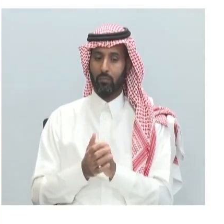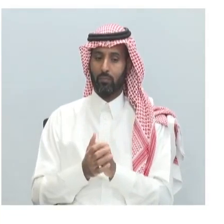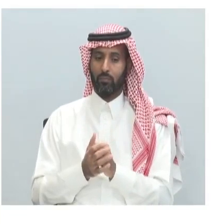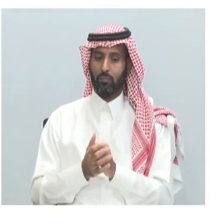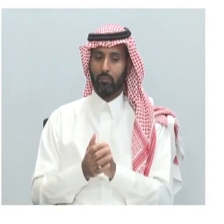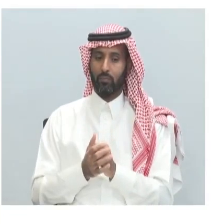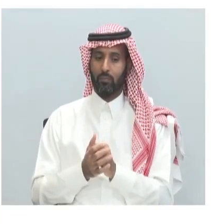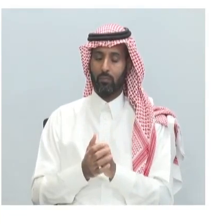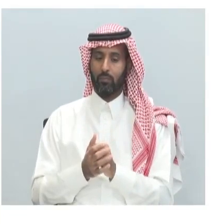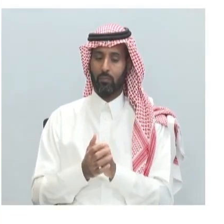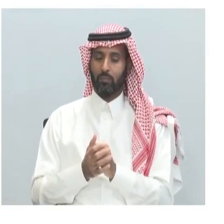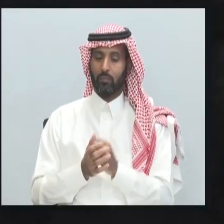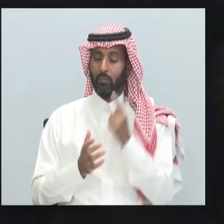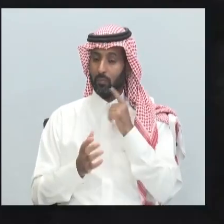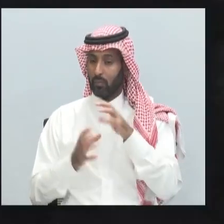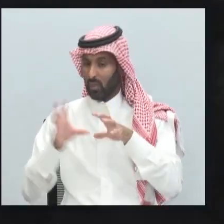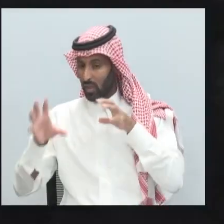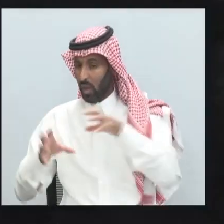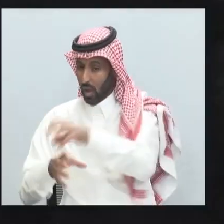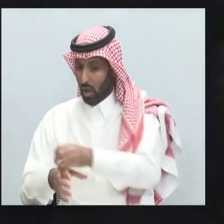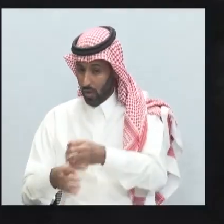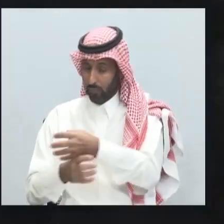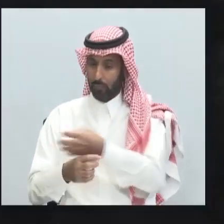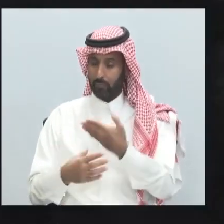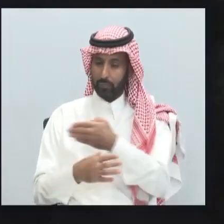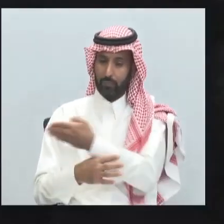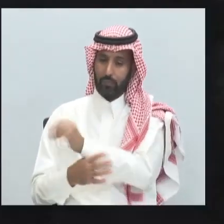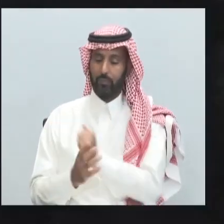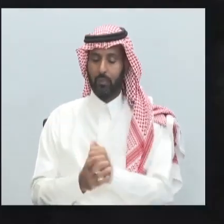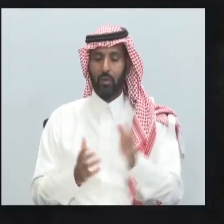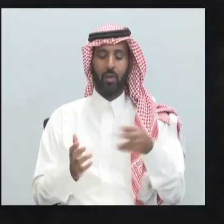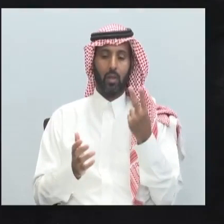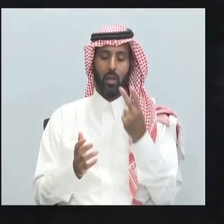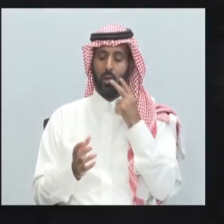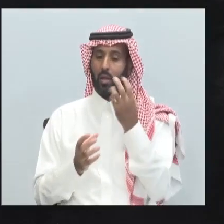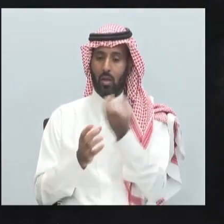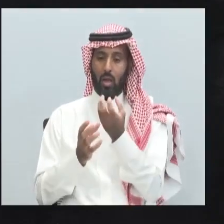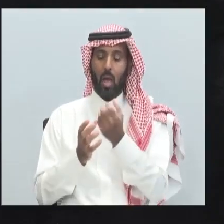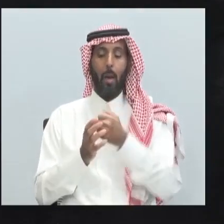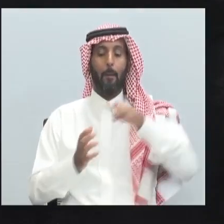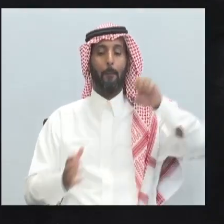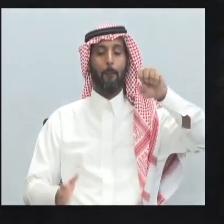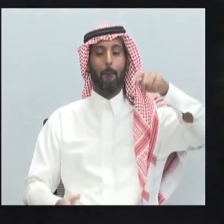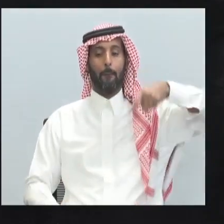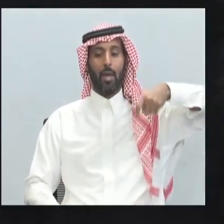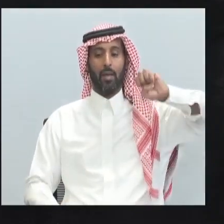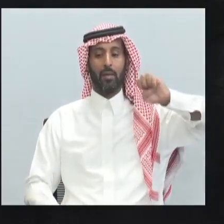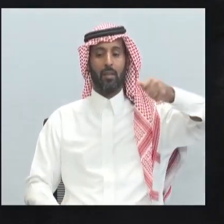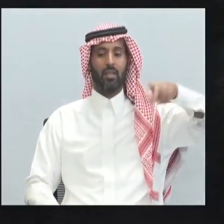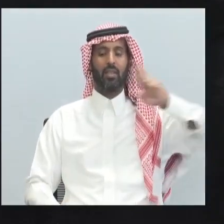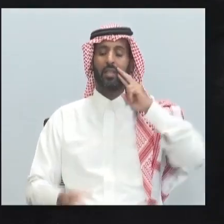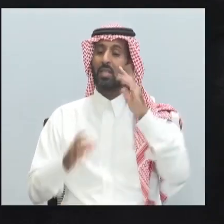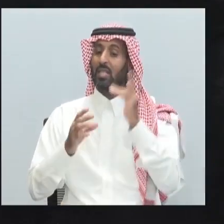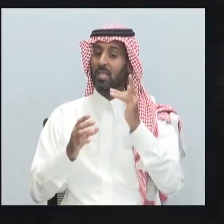Yes, yes, okay. Okay, so bears can fish. Excellent. Number two, is a pear green? What do you